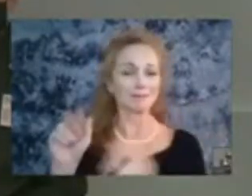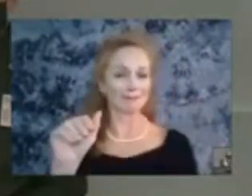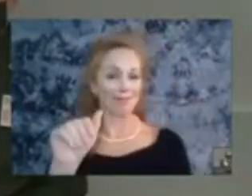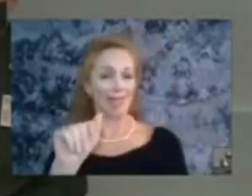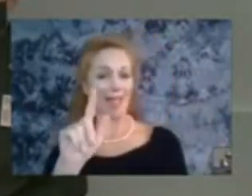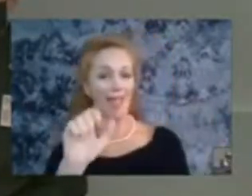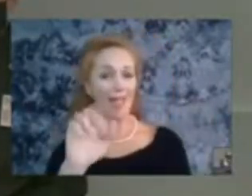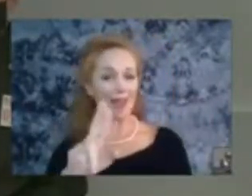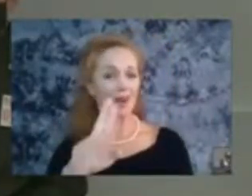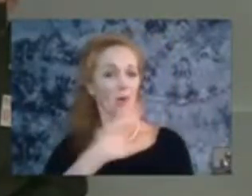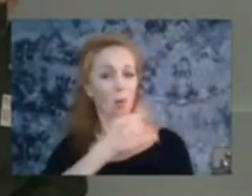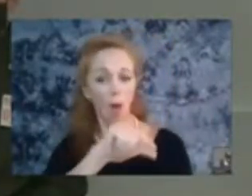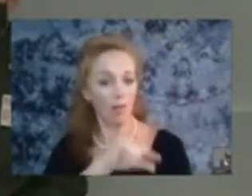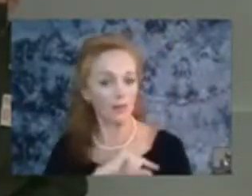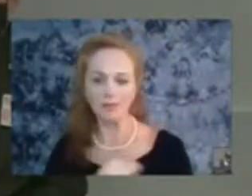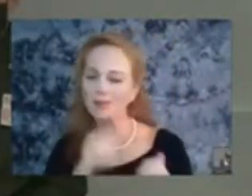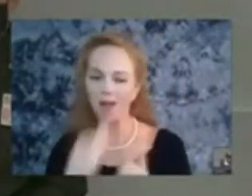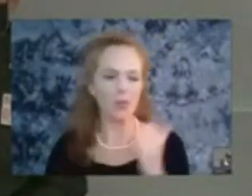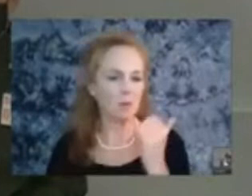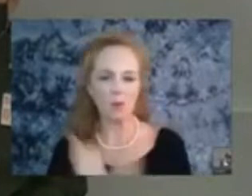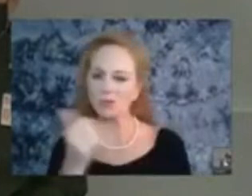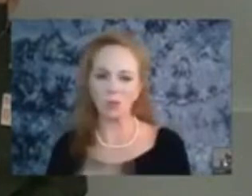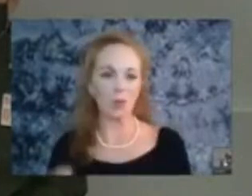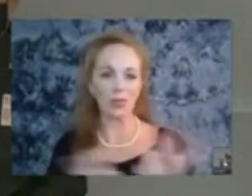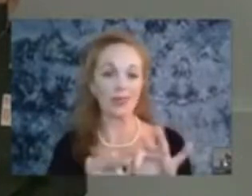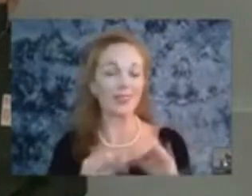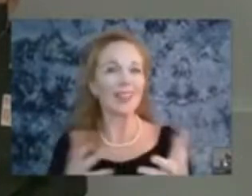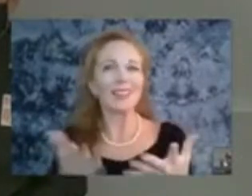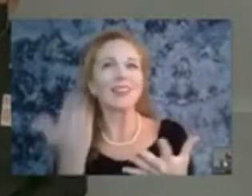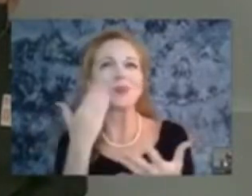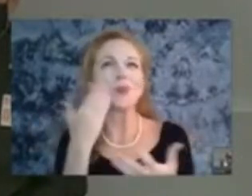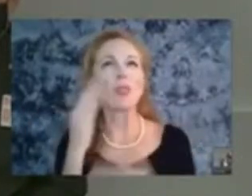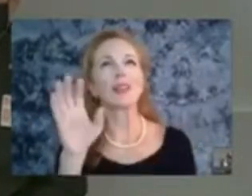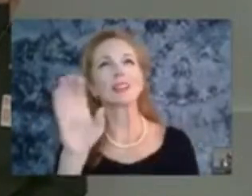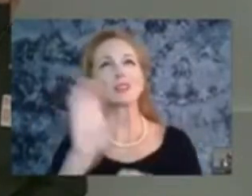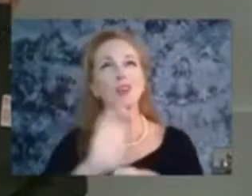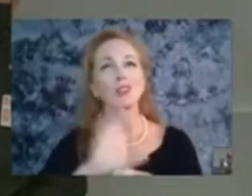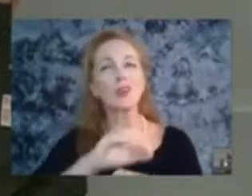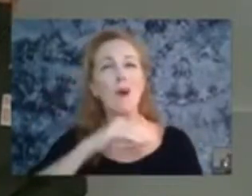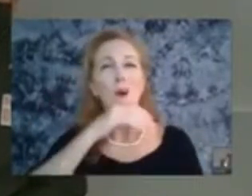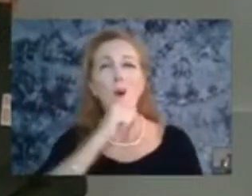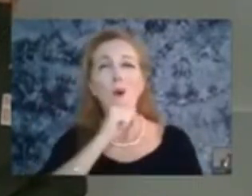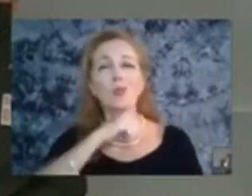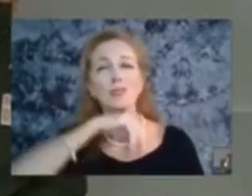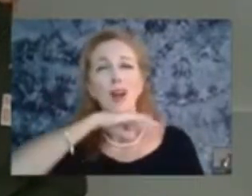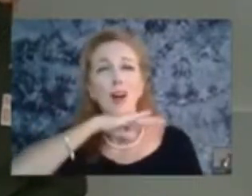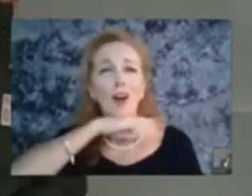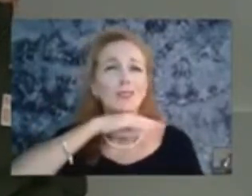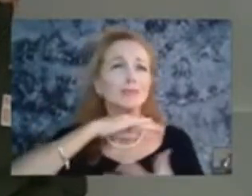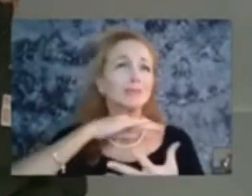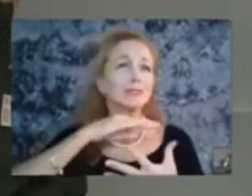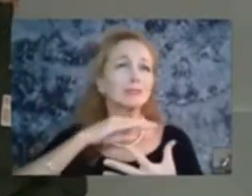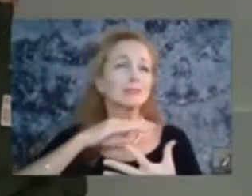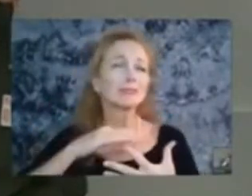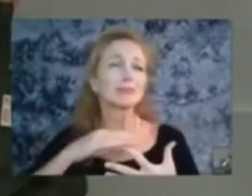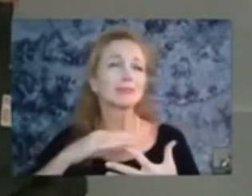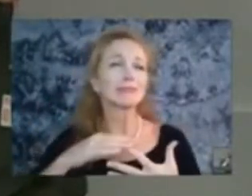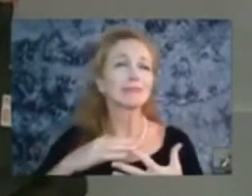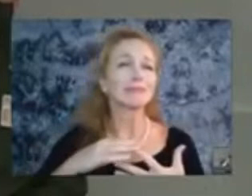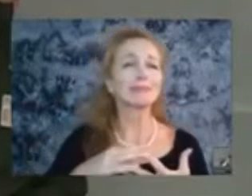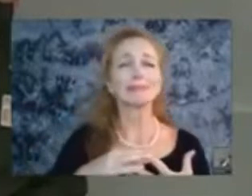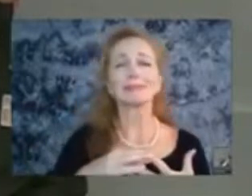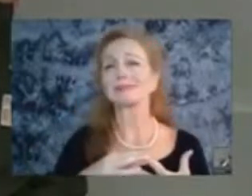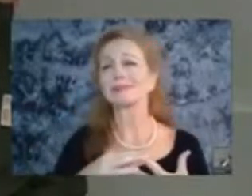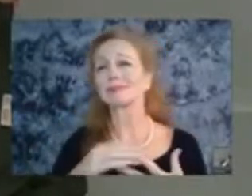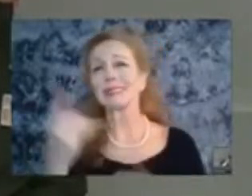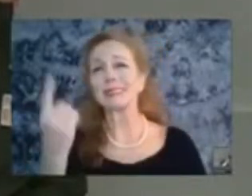in a church, or in a musty church basement where kids are meeting in pods and having education right now, or in a daycare center